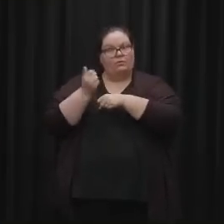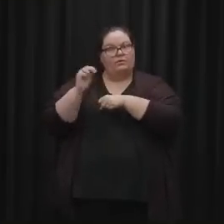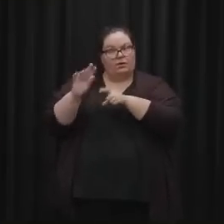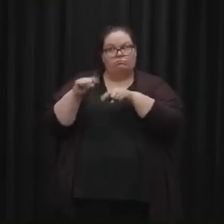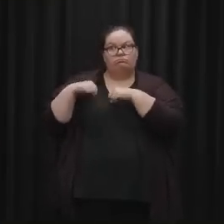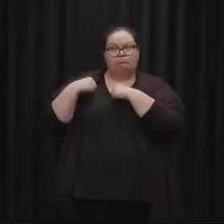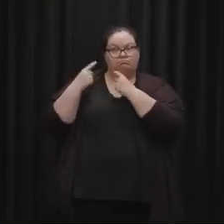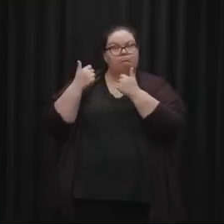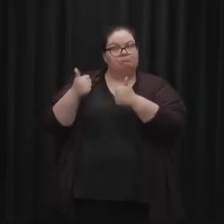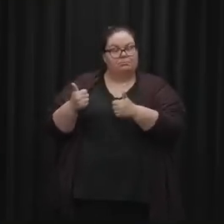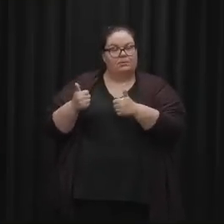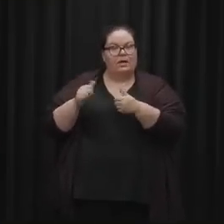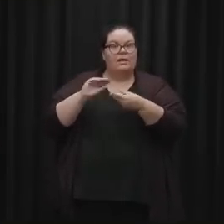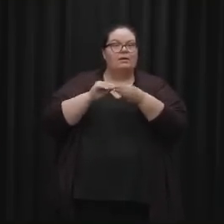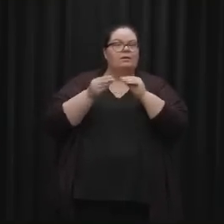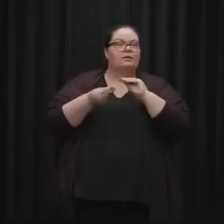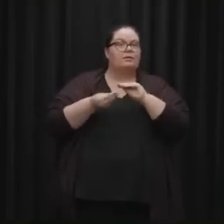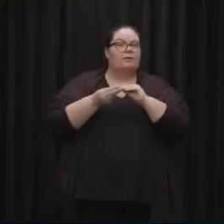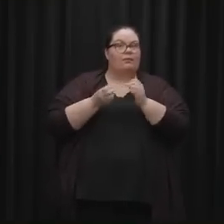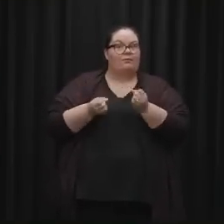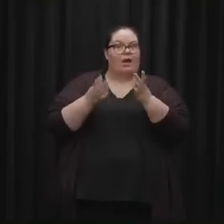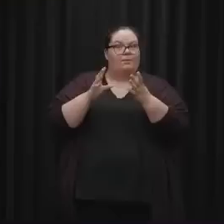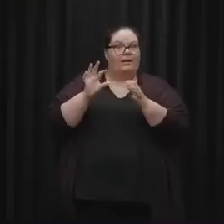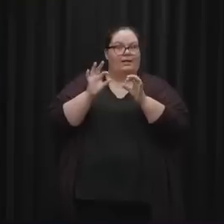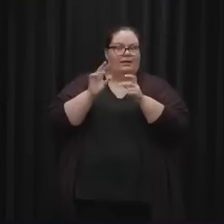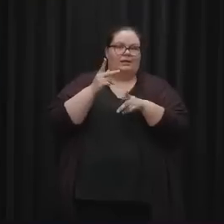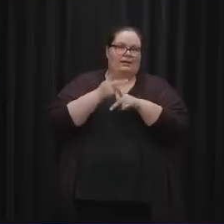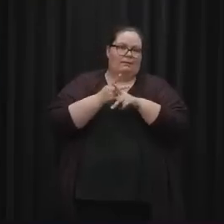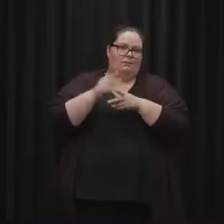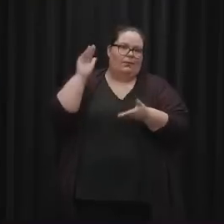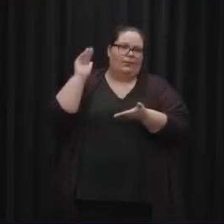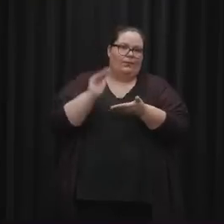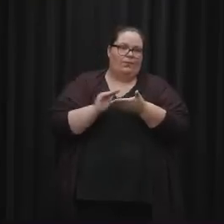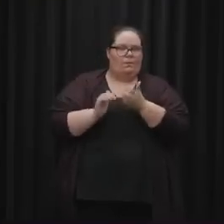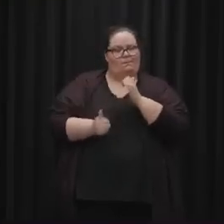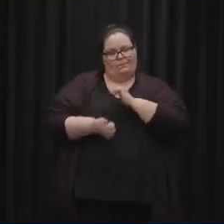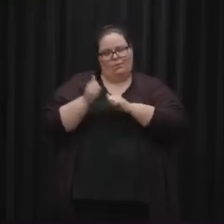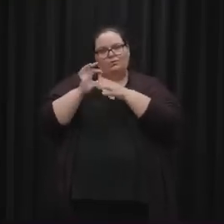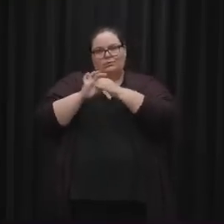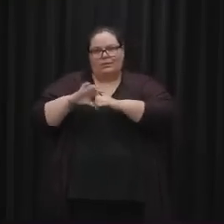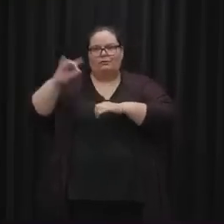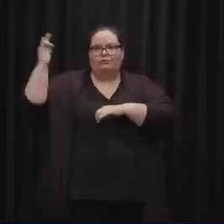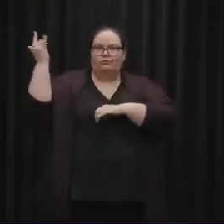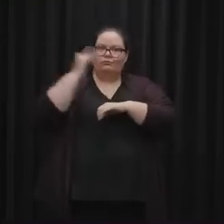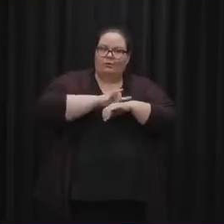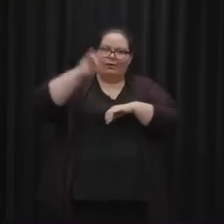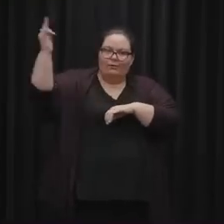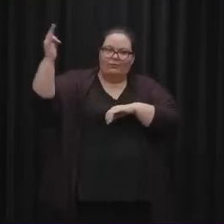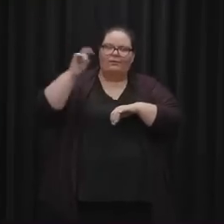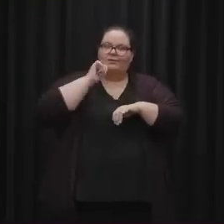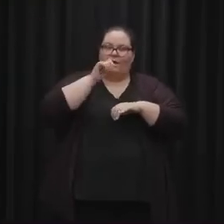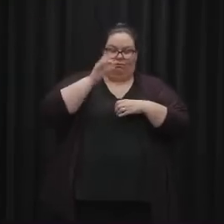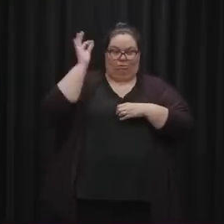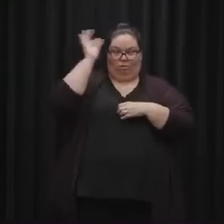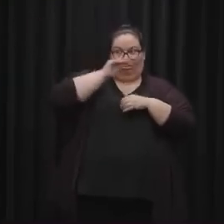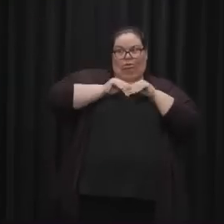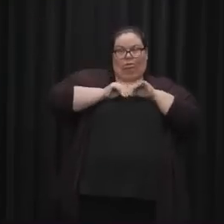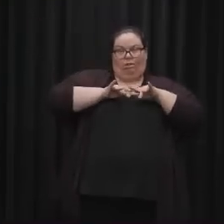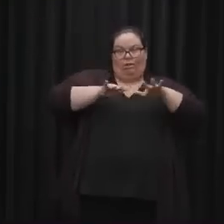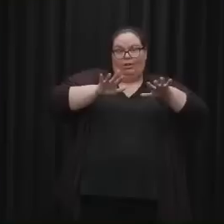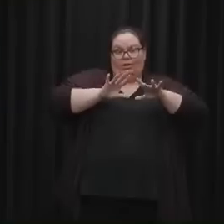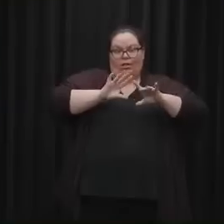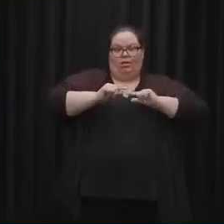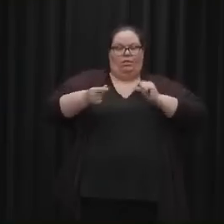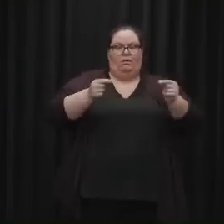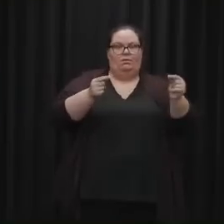pandemic. Our number of cases have remained low, with most of those cases connected to travel, not community transmission, making our